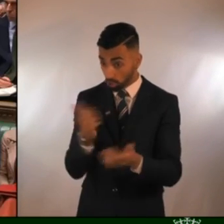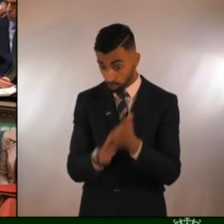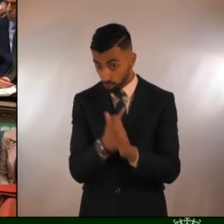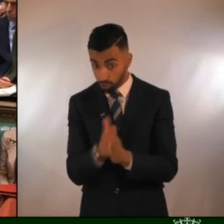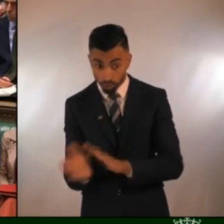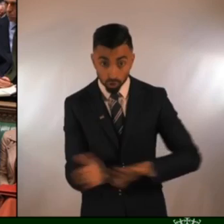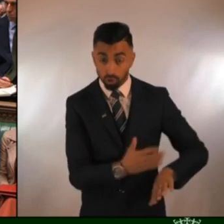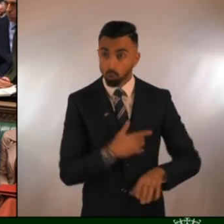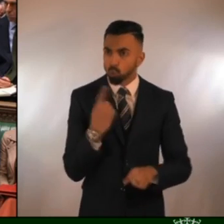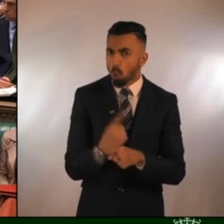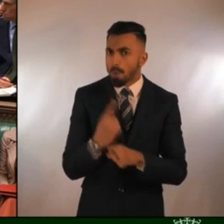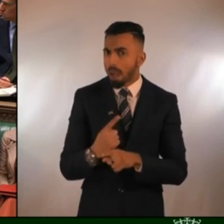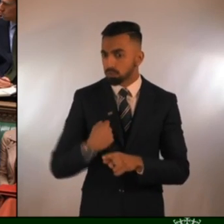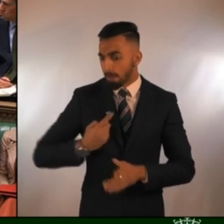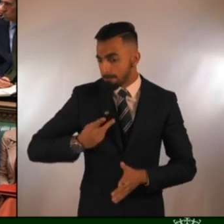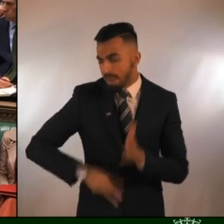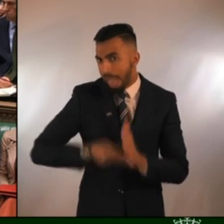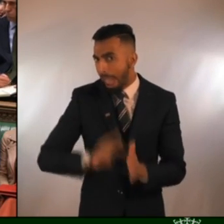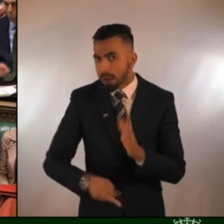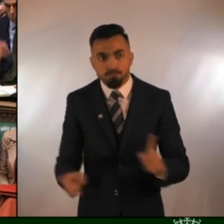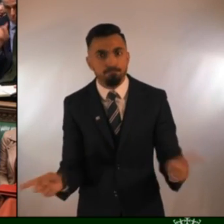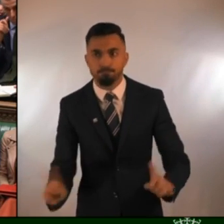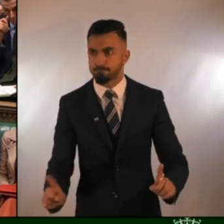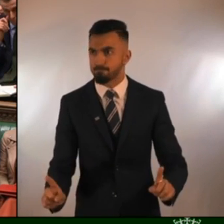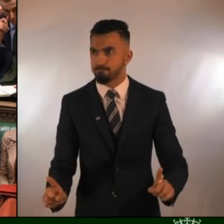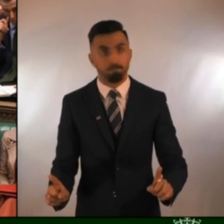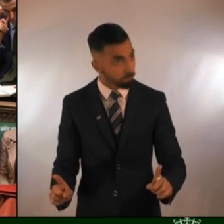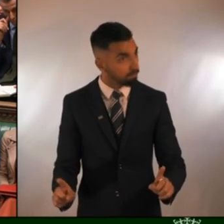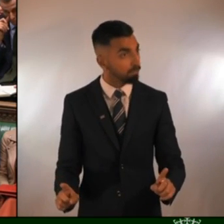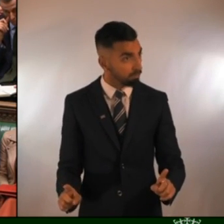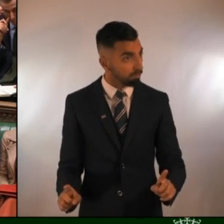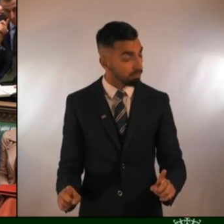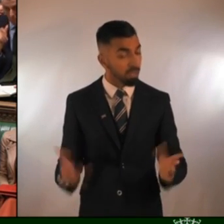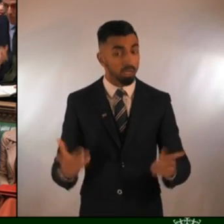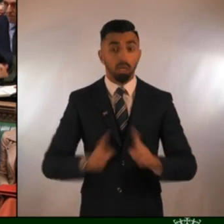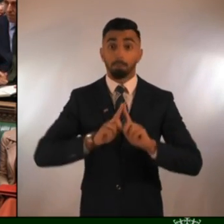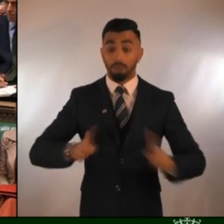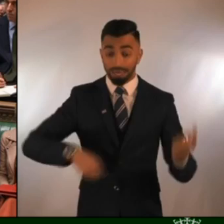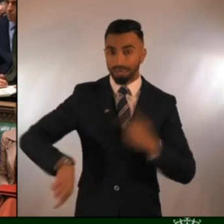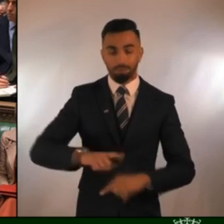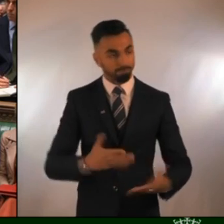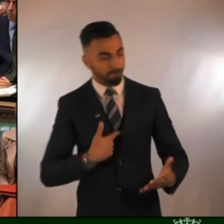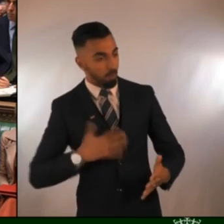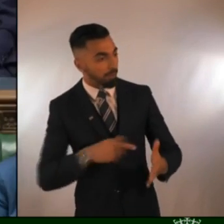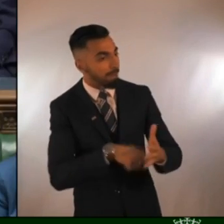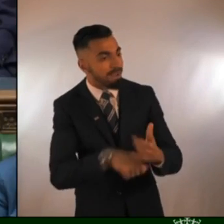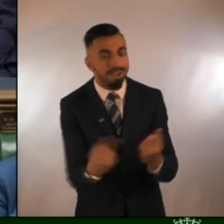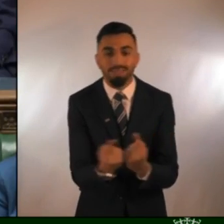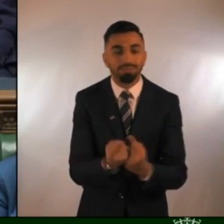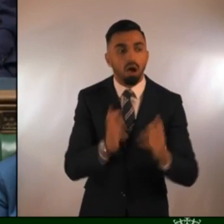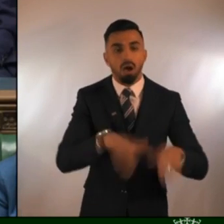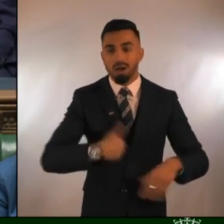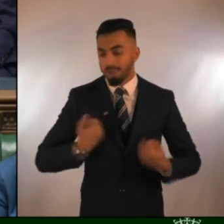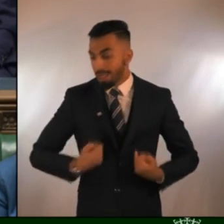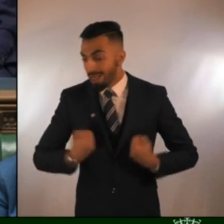it. We can't avoid a fall in demand because the primary driver of that reduction in consumption, the